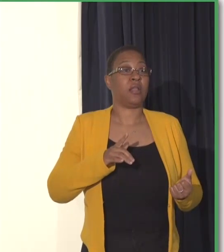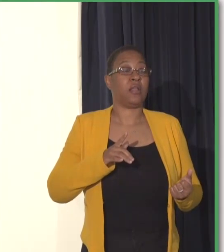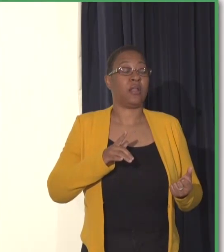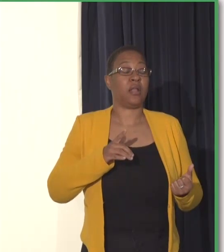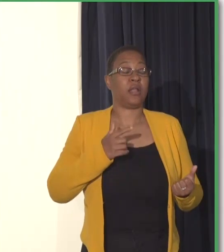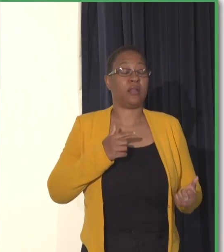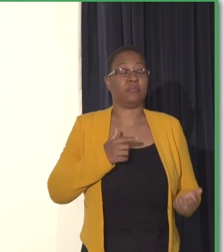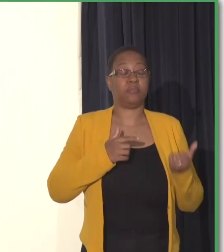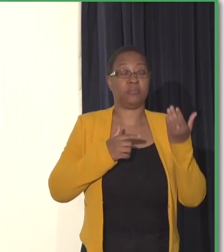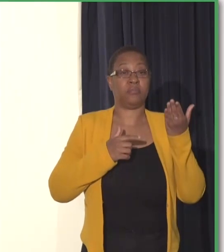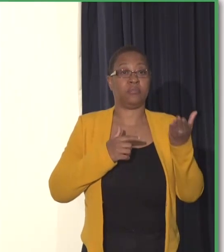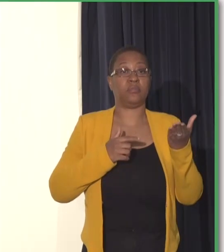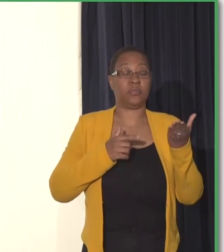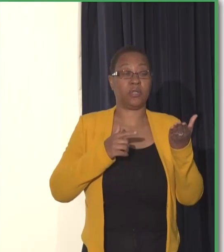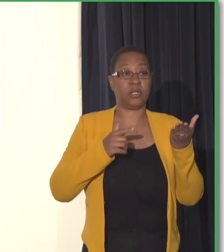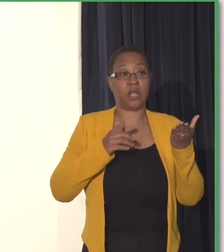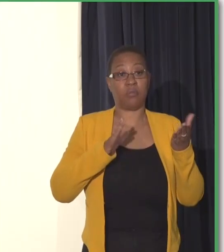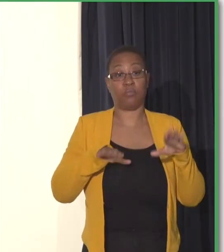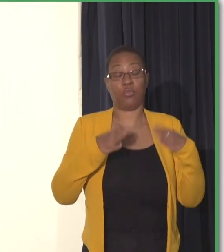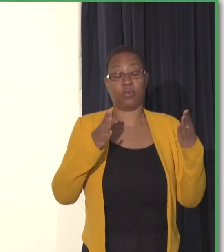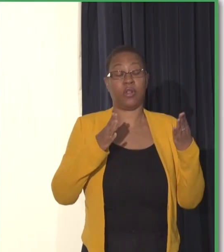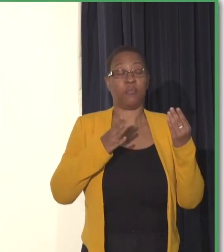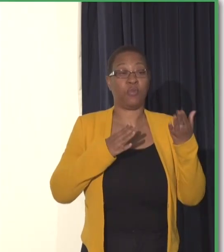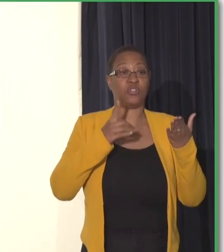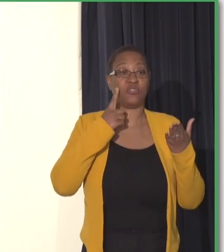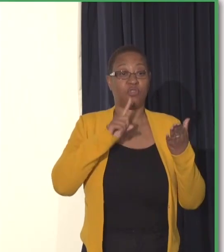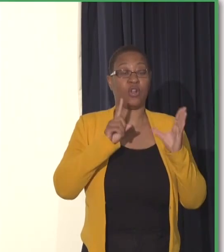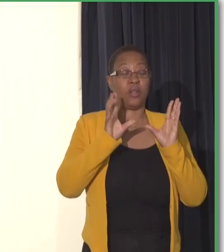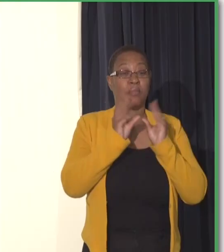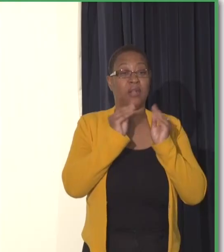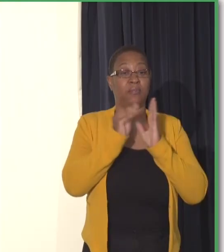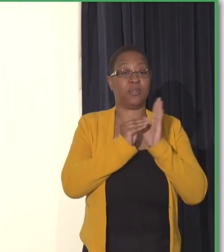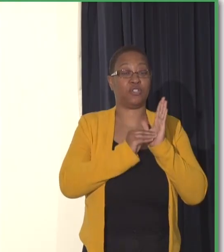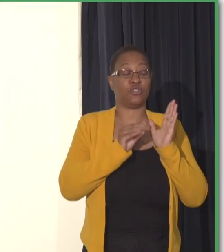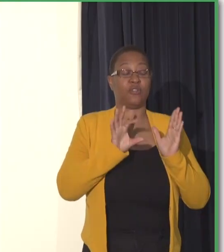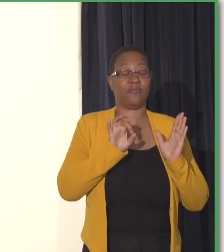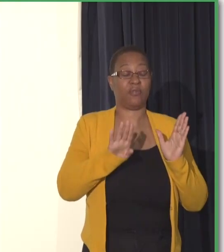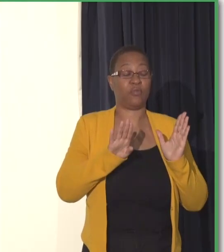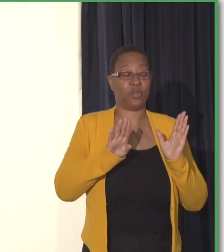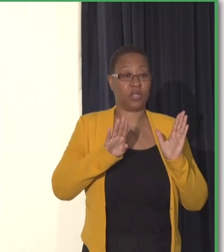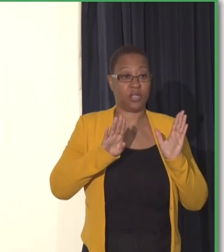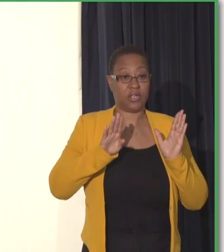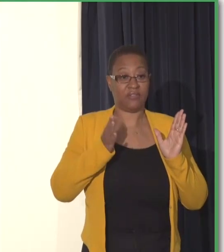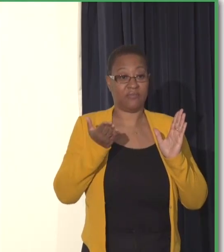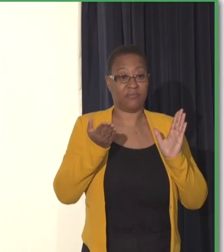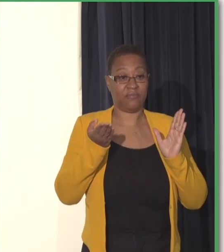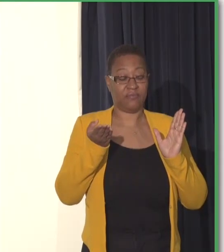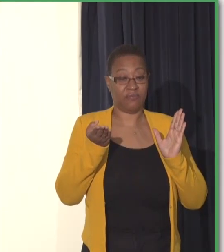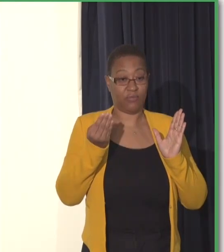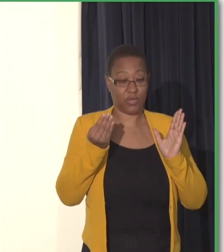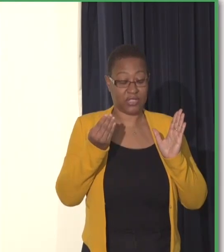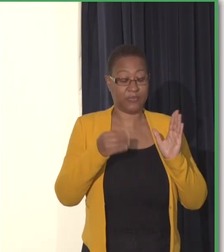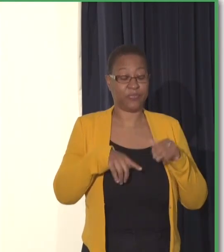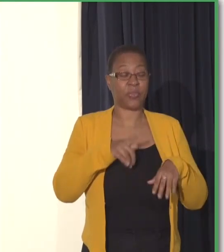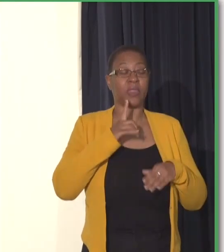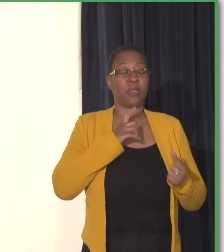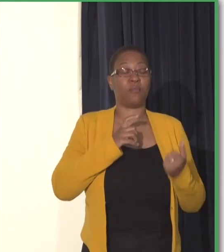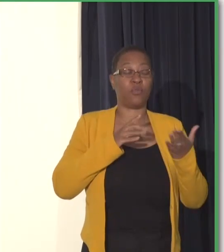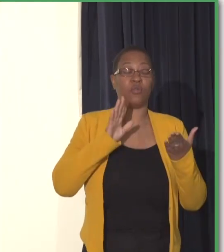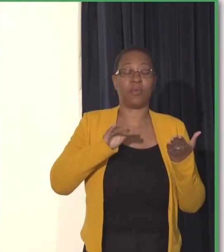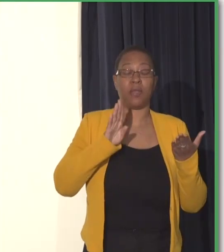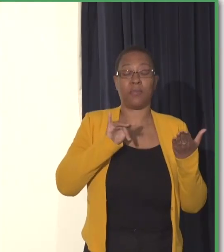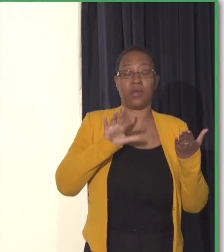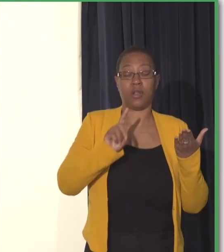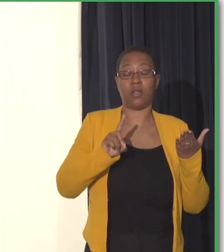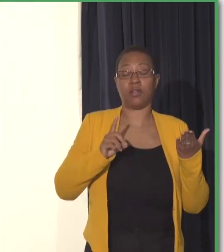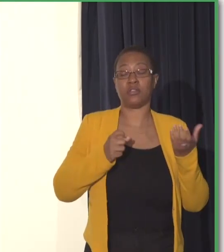February 13, 2025. So moved. Moved by Commissioner Bernard and supported by